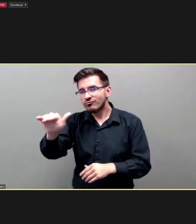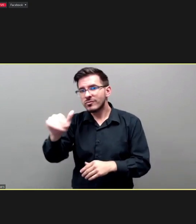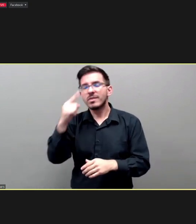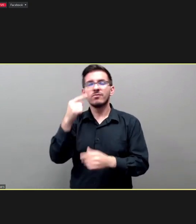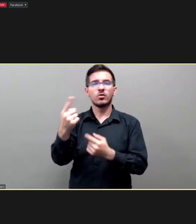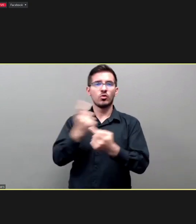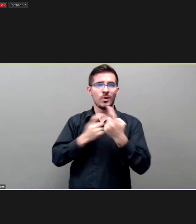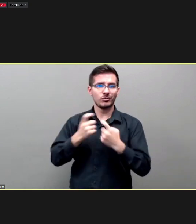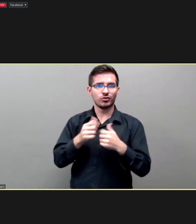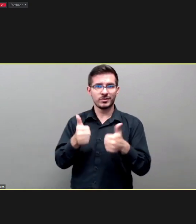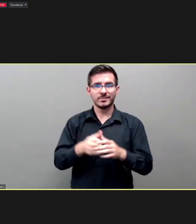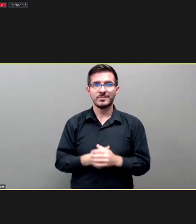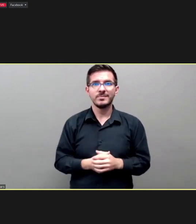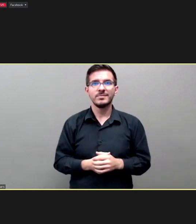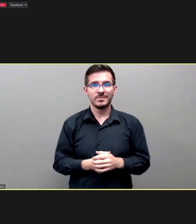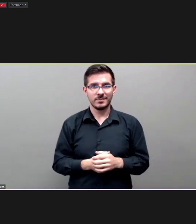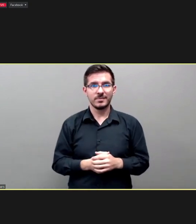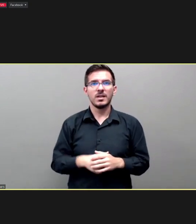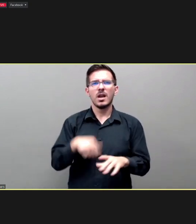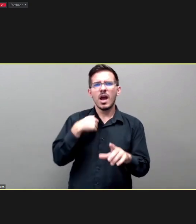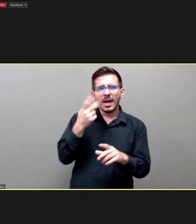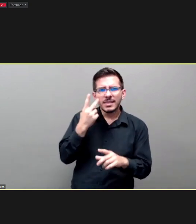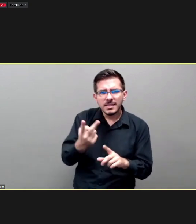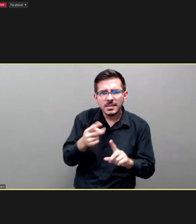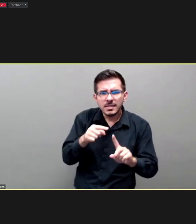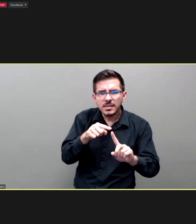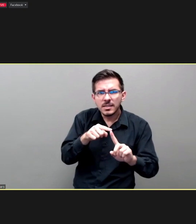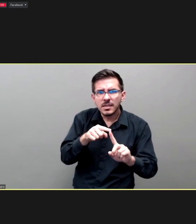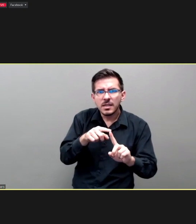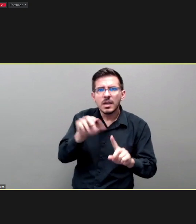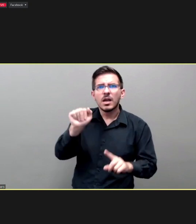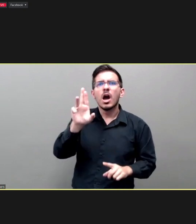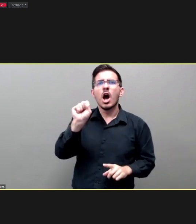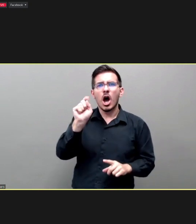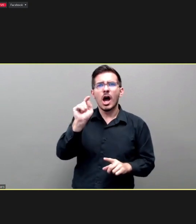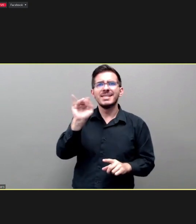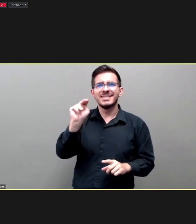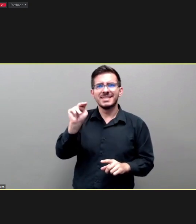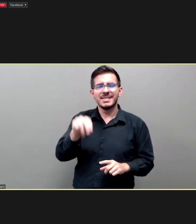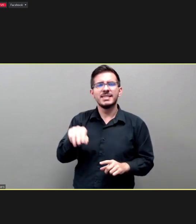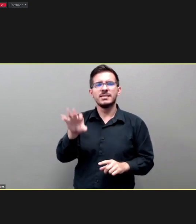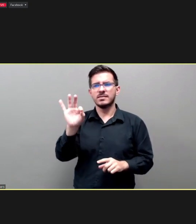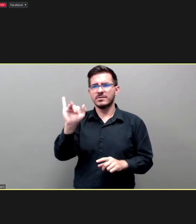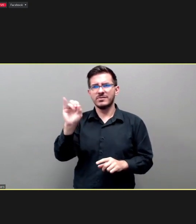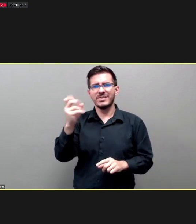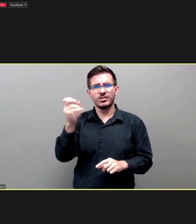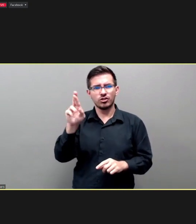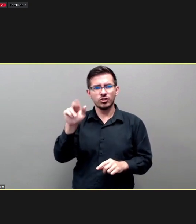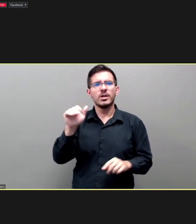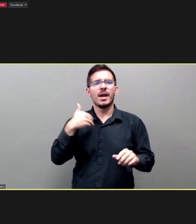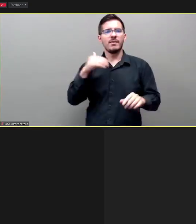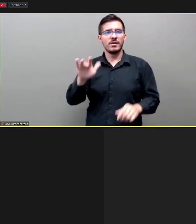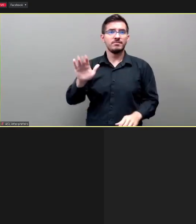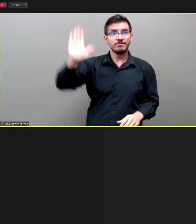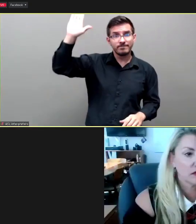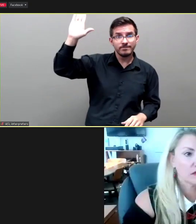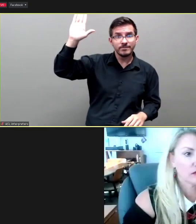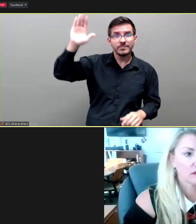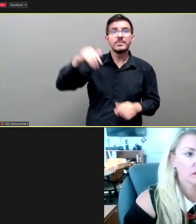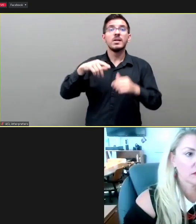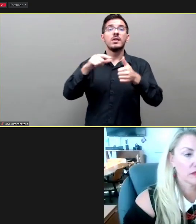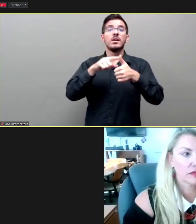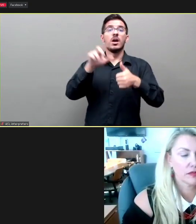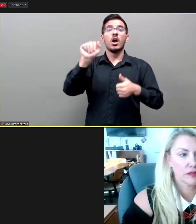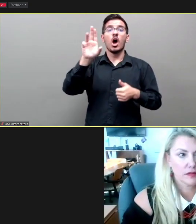questions. I see Austin Fisher's hand raised. After Austin Fisher, we'll go to Chris